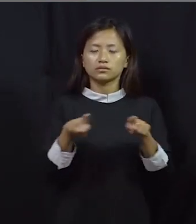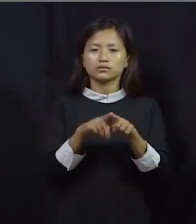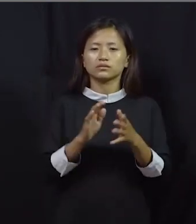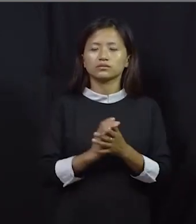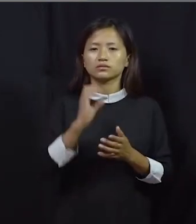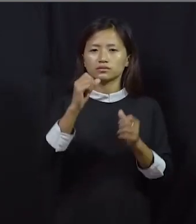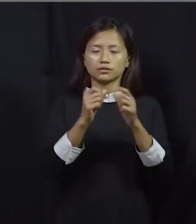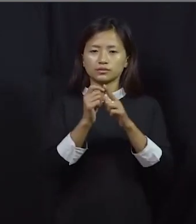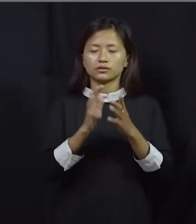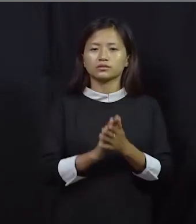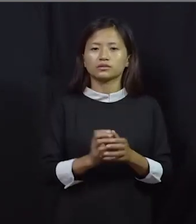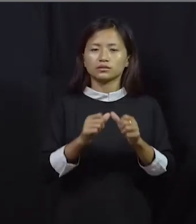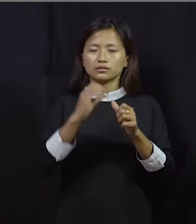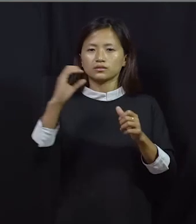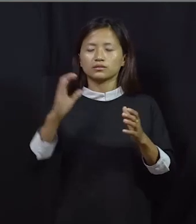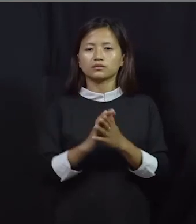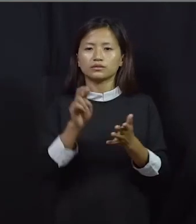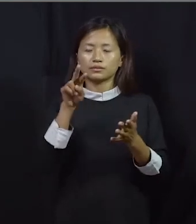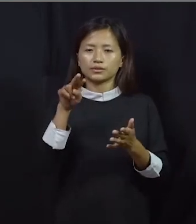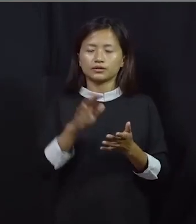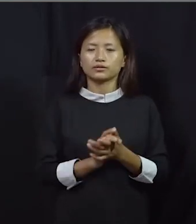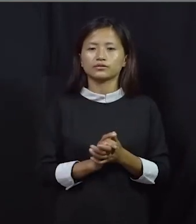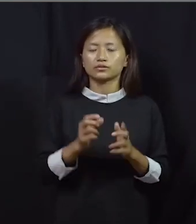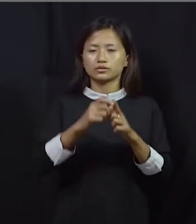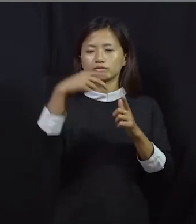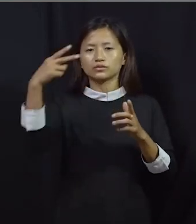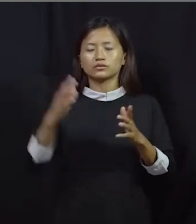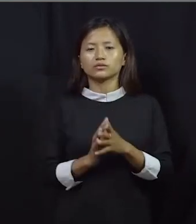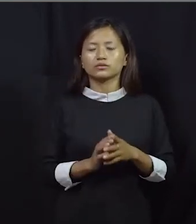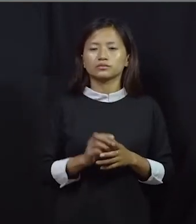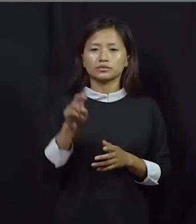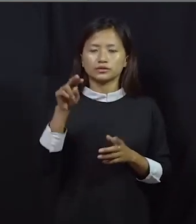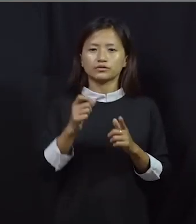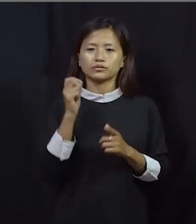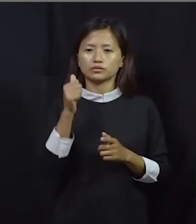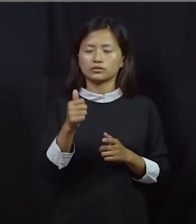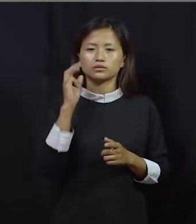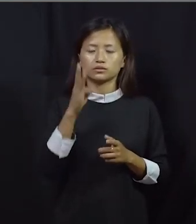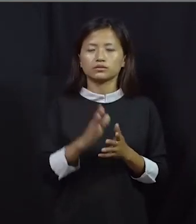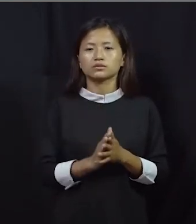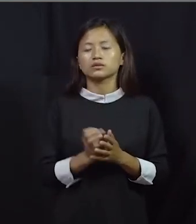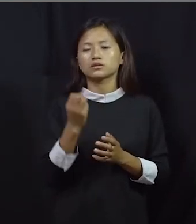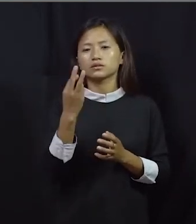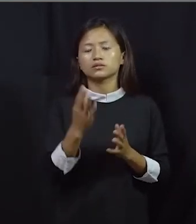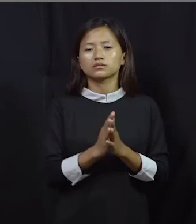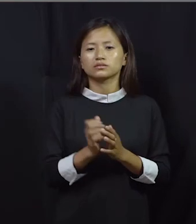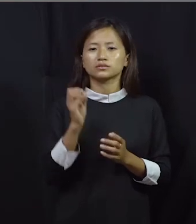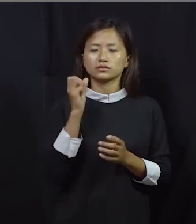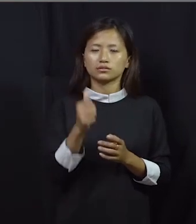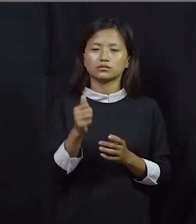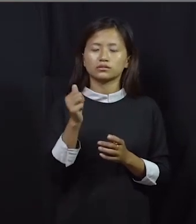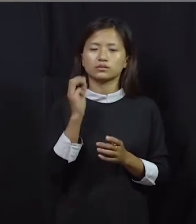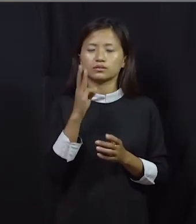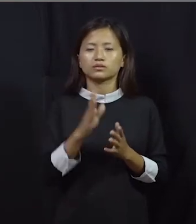we have capitals accounts, then meaning of drawings, meanings of goodwill, then calculation of goodwill.